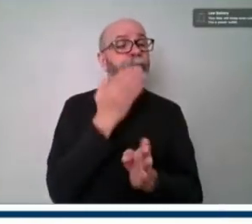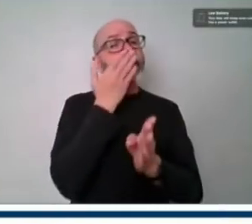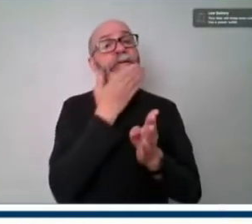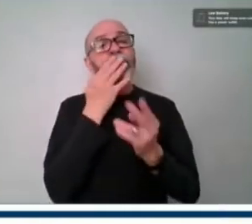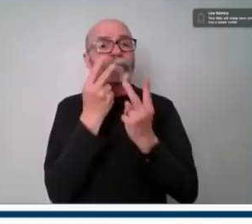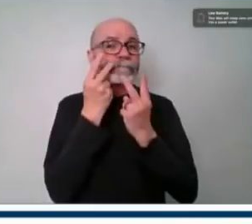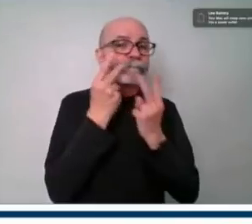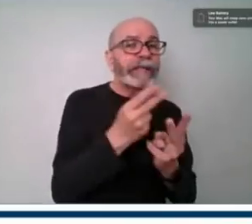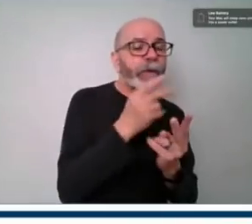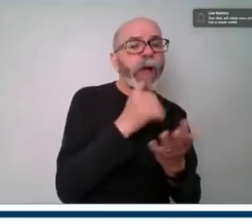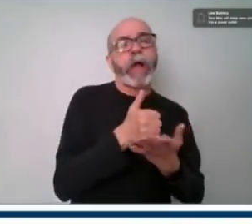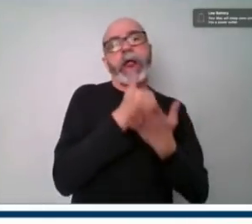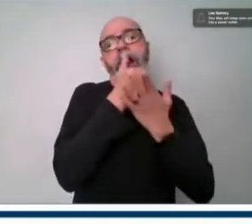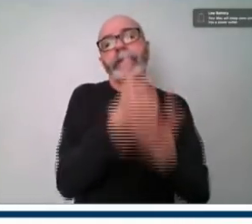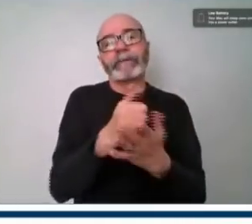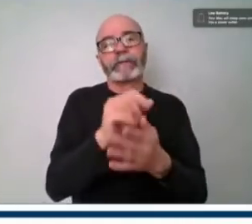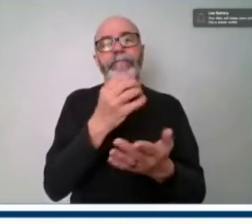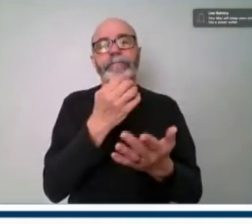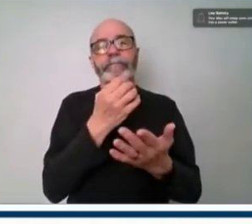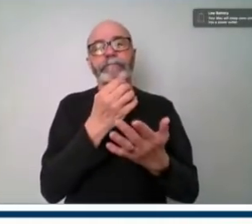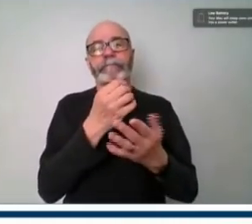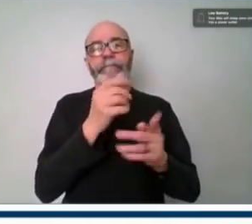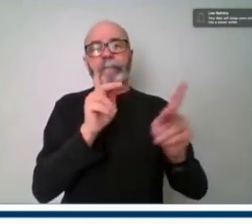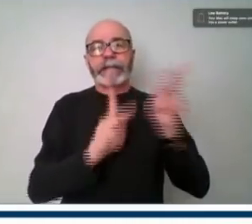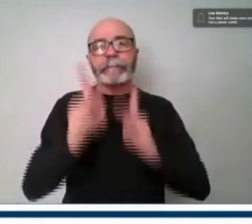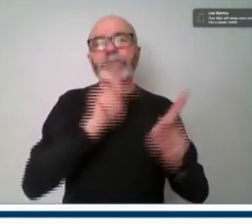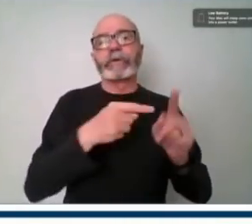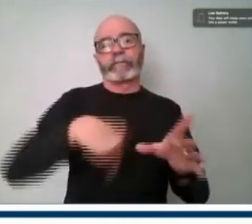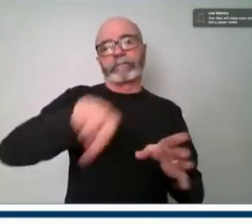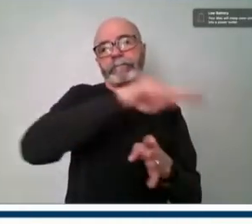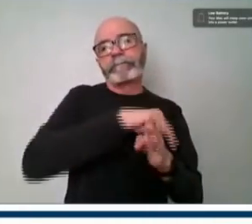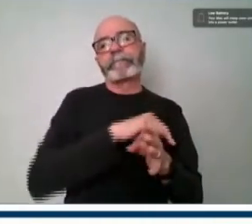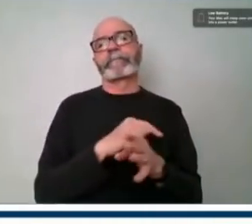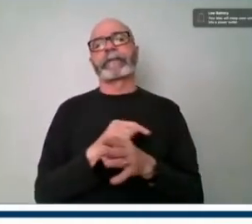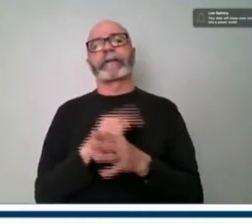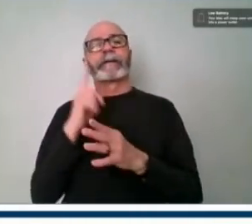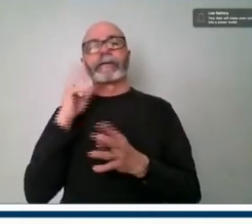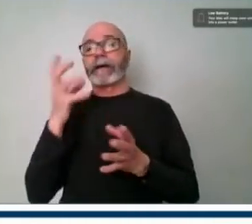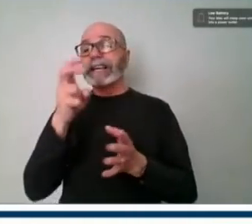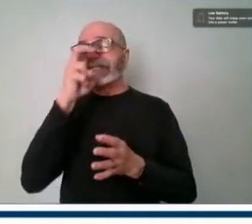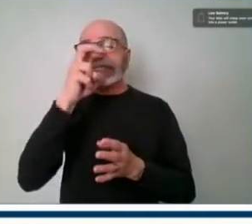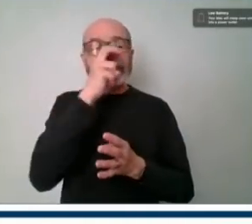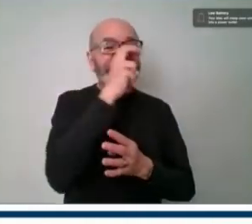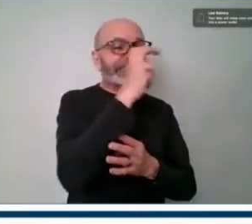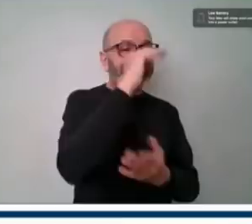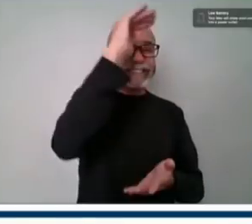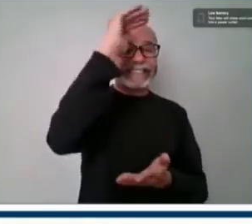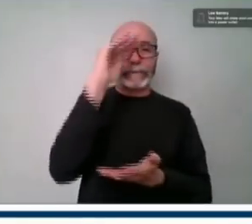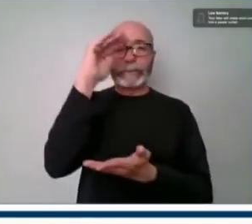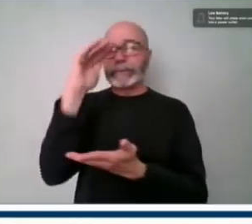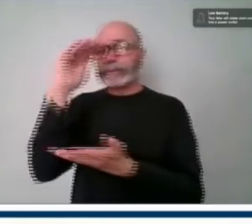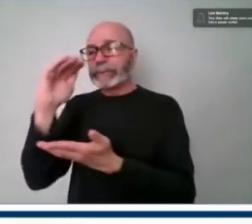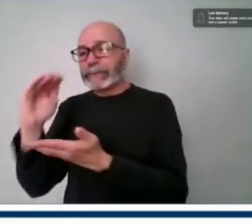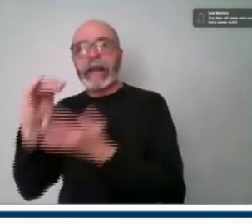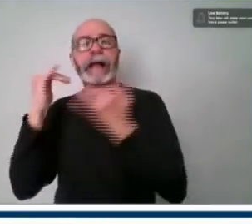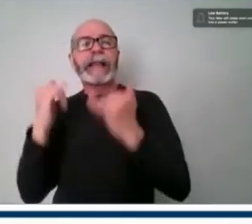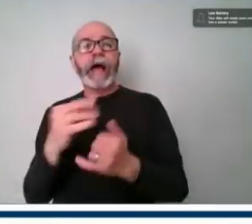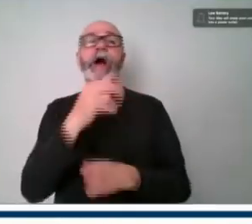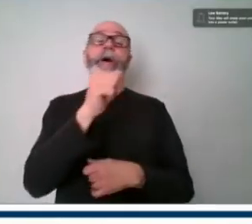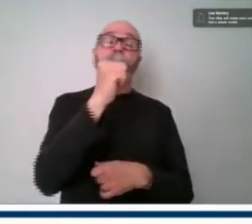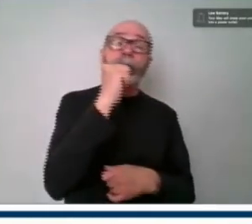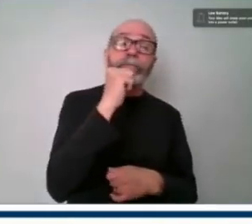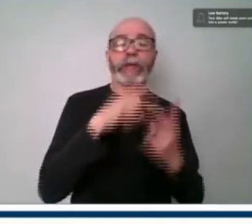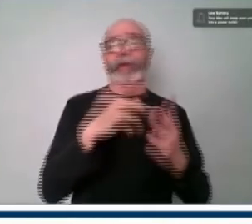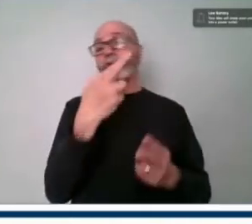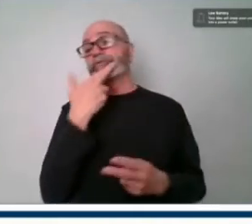the remaining restrictions in place in HRM and surrounding communities, such as the changes to restaurant hours, is another positive step forward as we